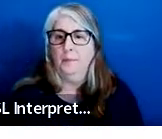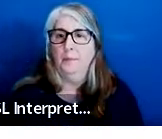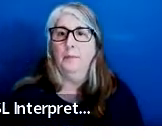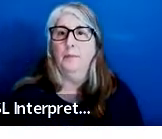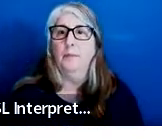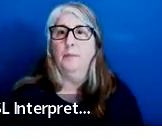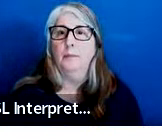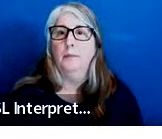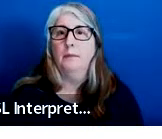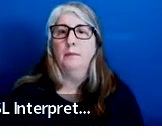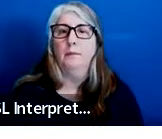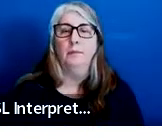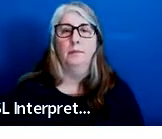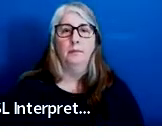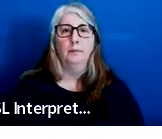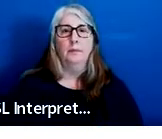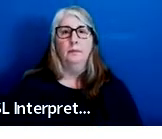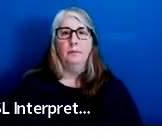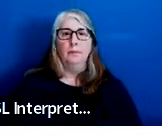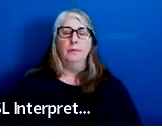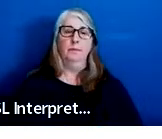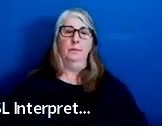See what else we have here.